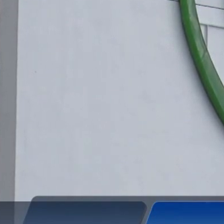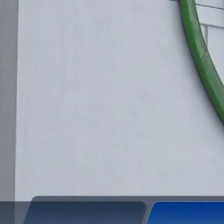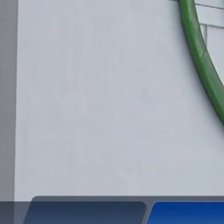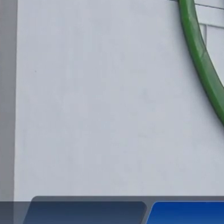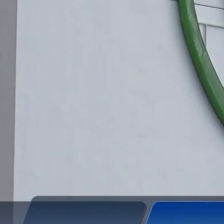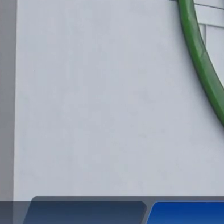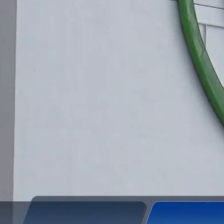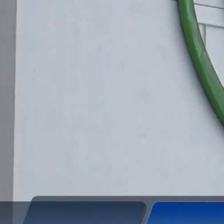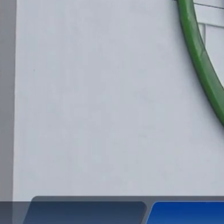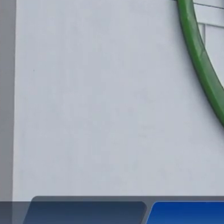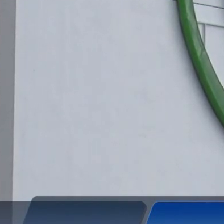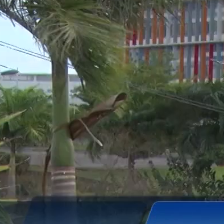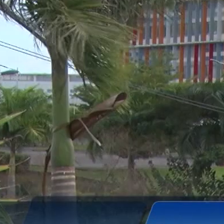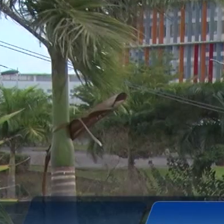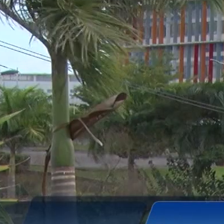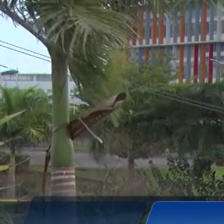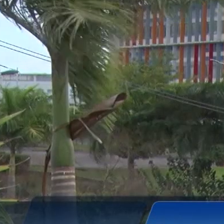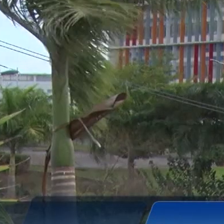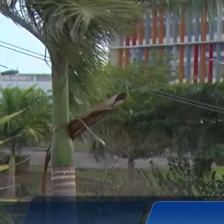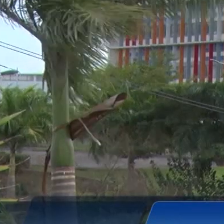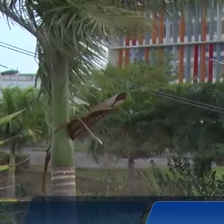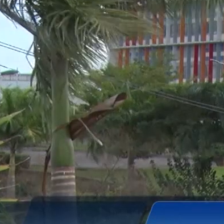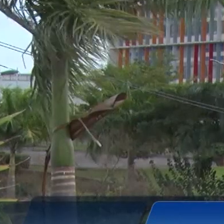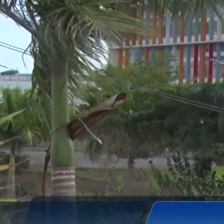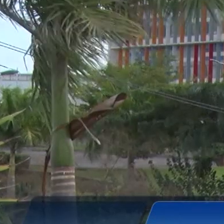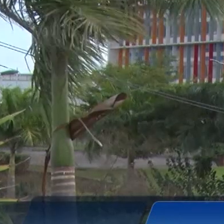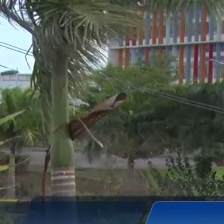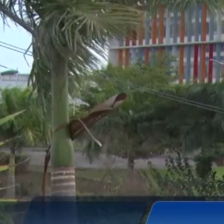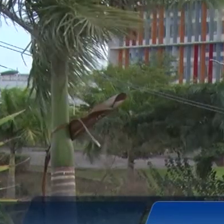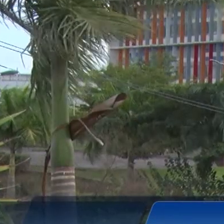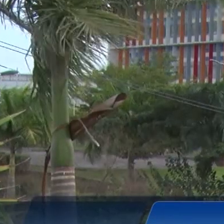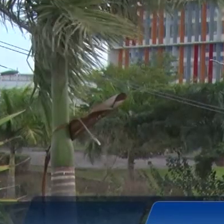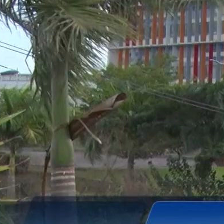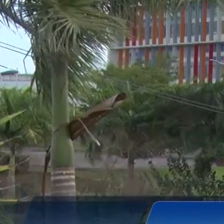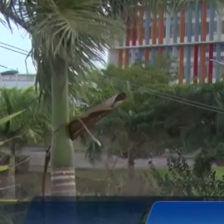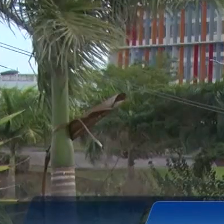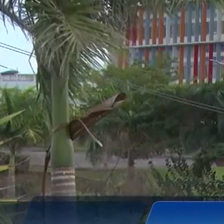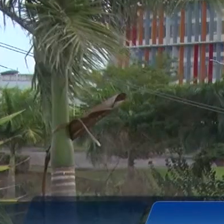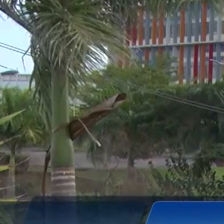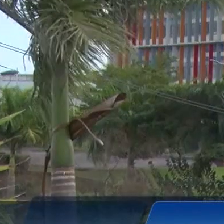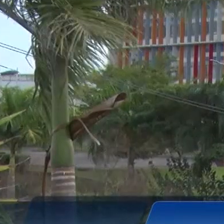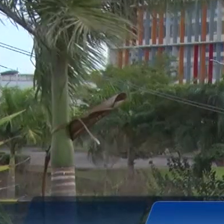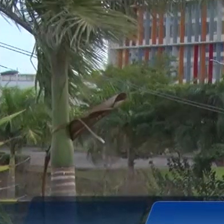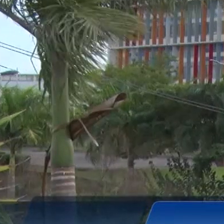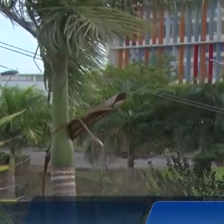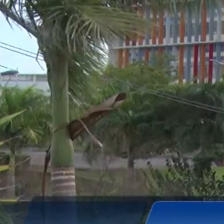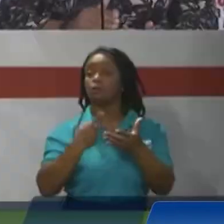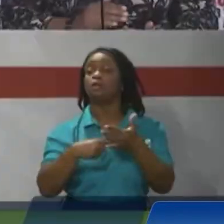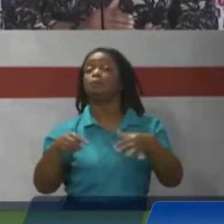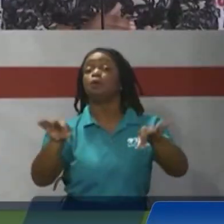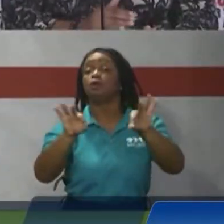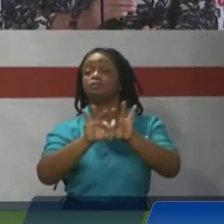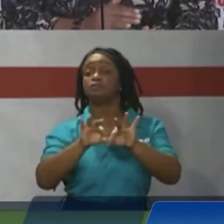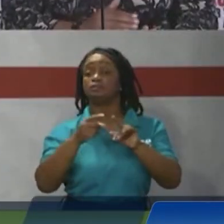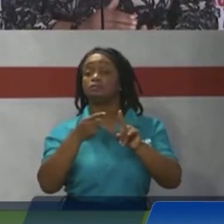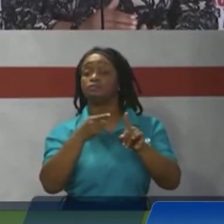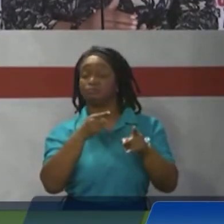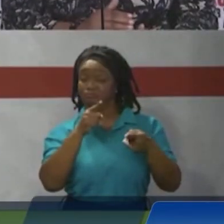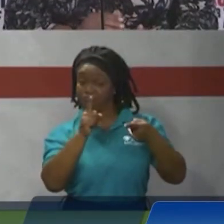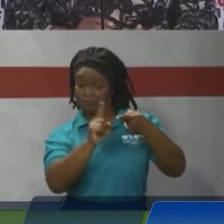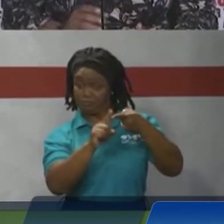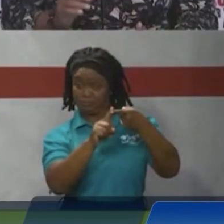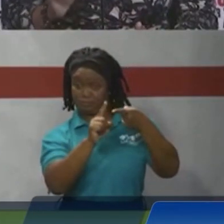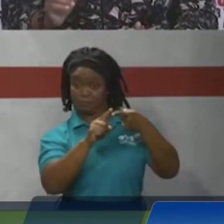instances of encephalitis in children. Encephalitis is the inflammation of the active tissues of the brain caused by an infection